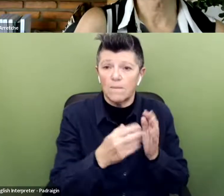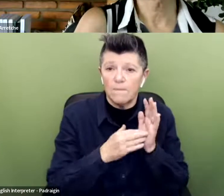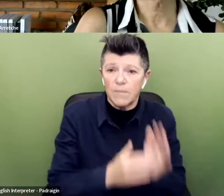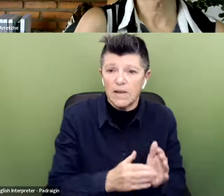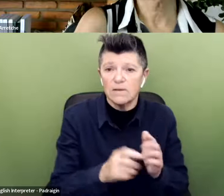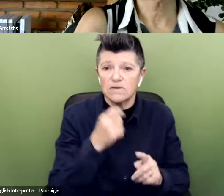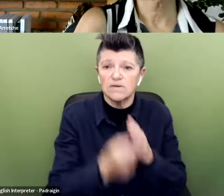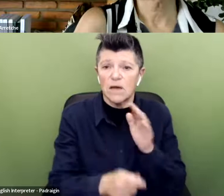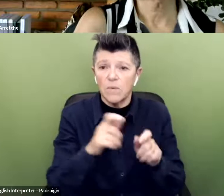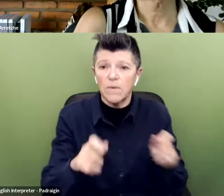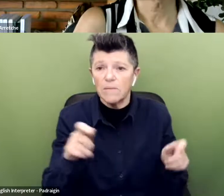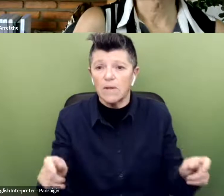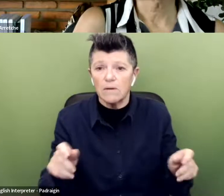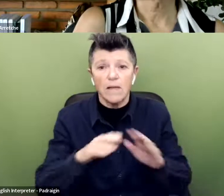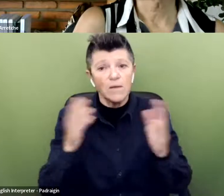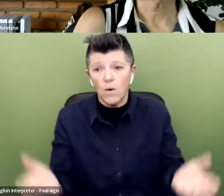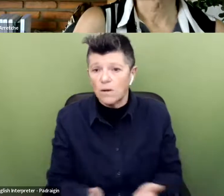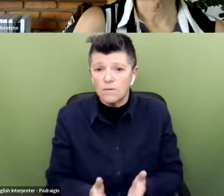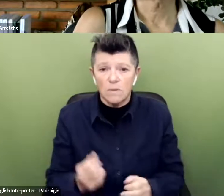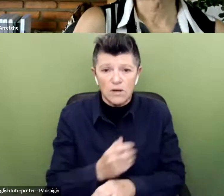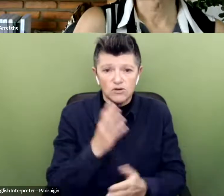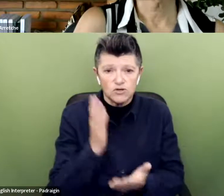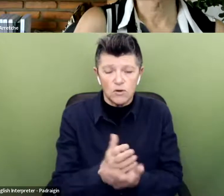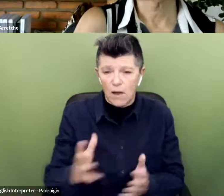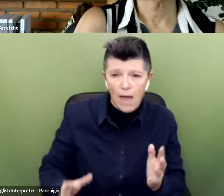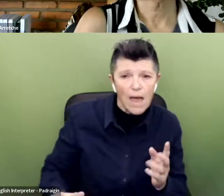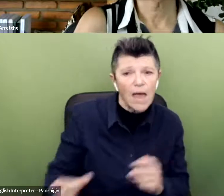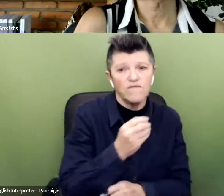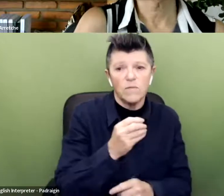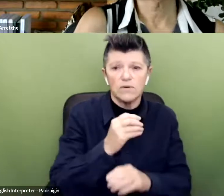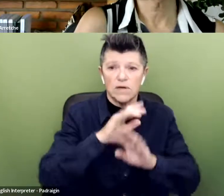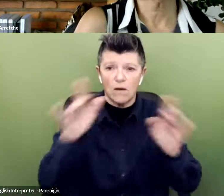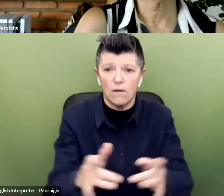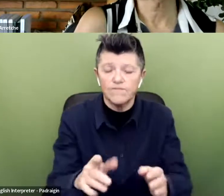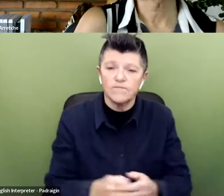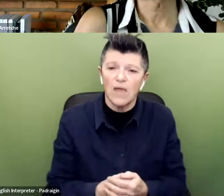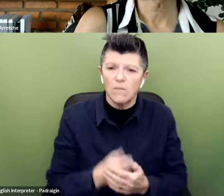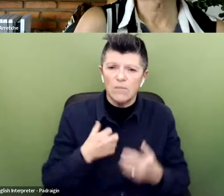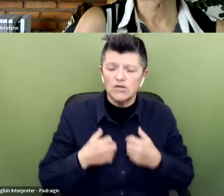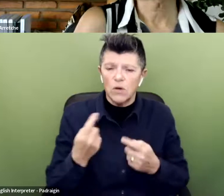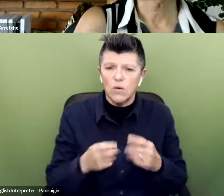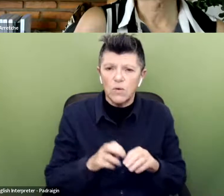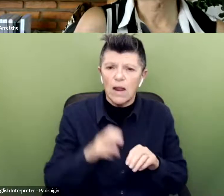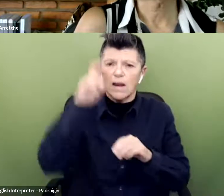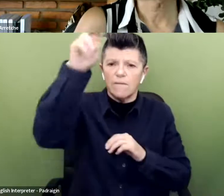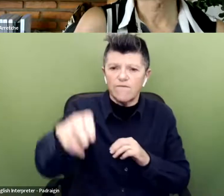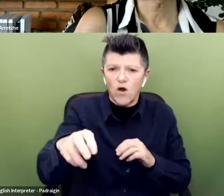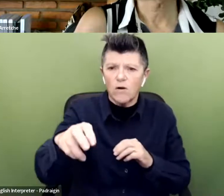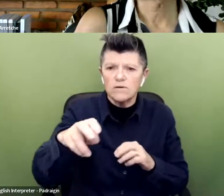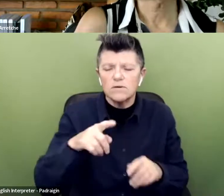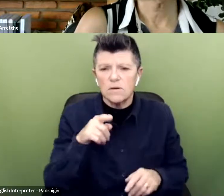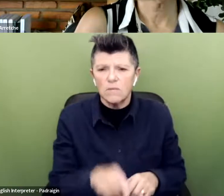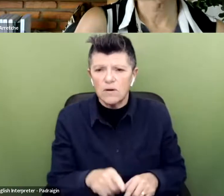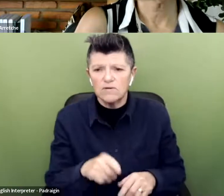online. But I was interested in sort of who leapfrogs, because certainly in that world of people